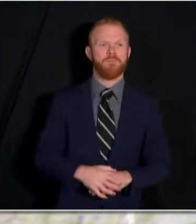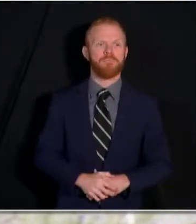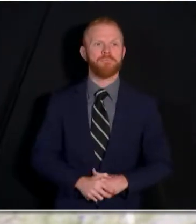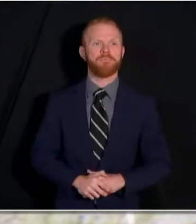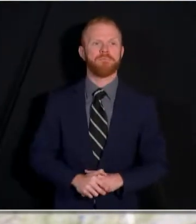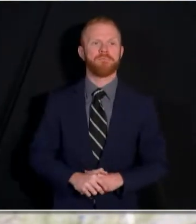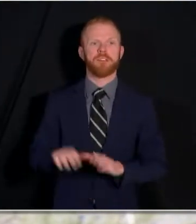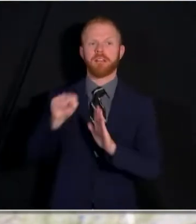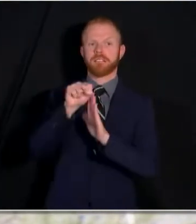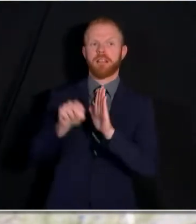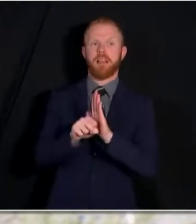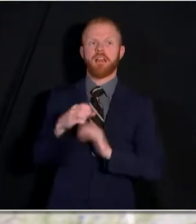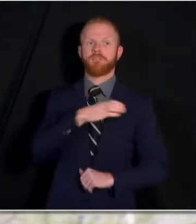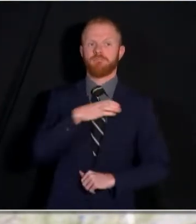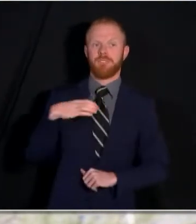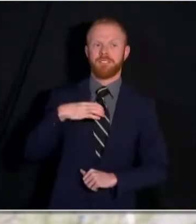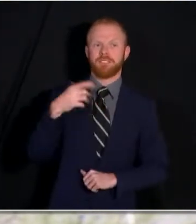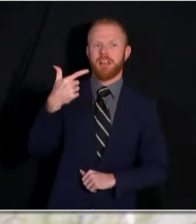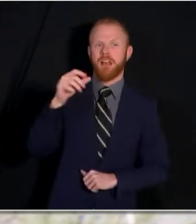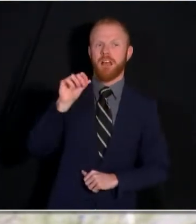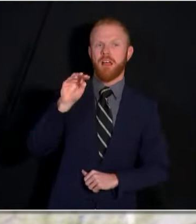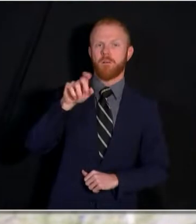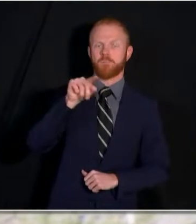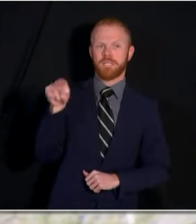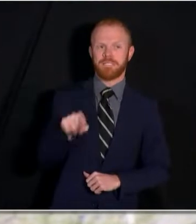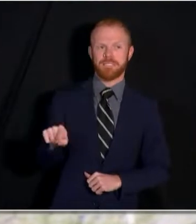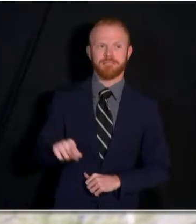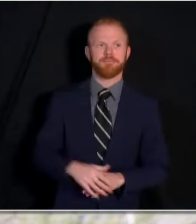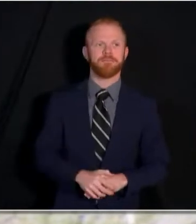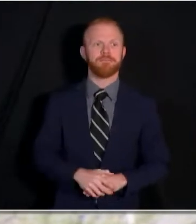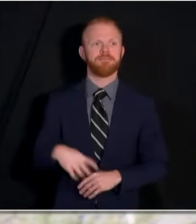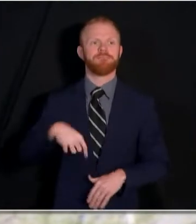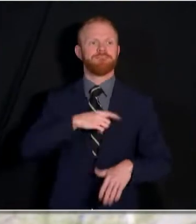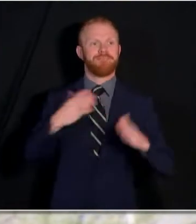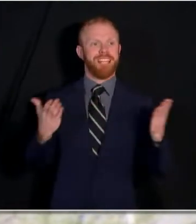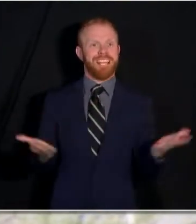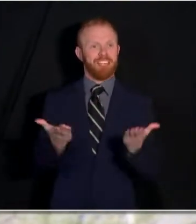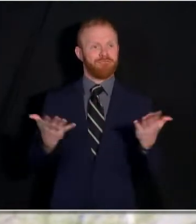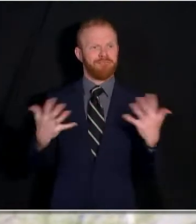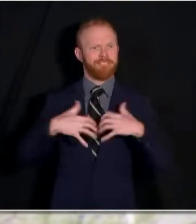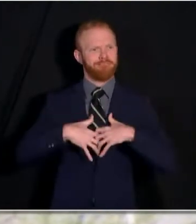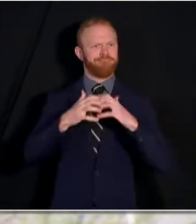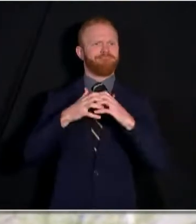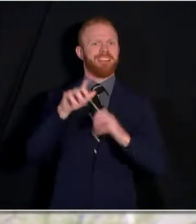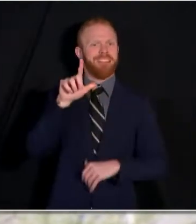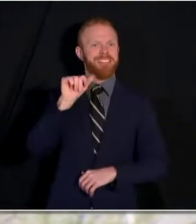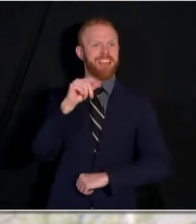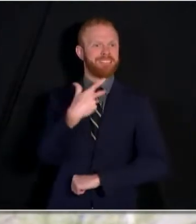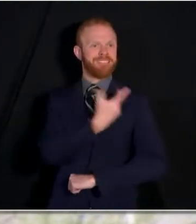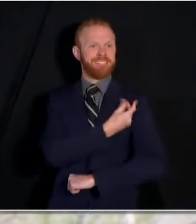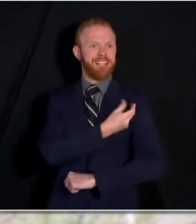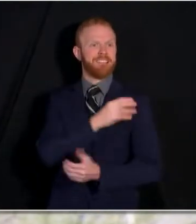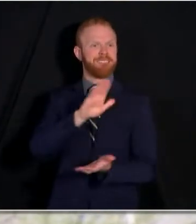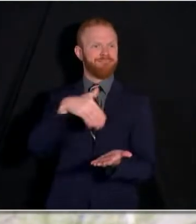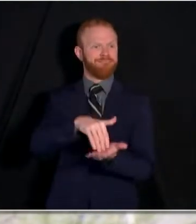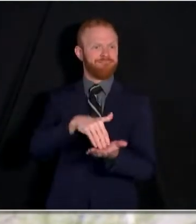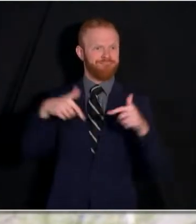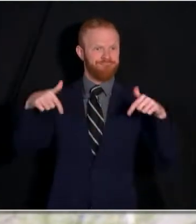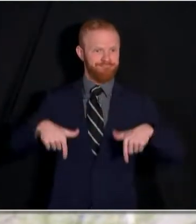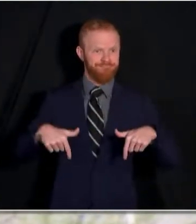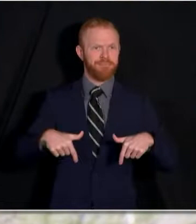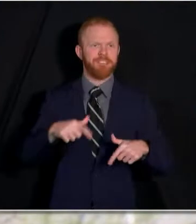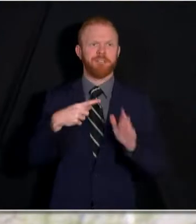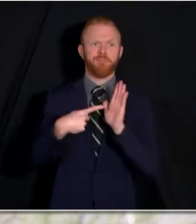Gomez. And we're here today to launch the Cal State LA vaccination site, a site that will mark the end of this